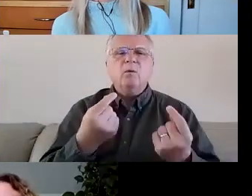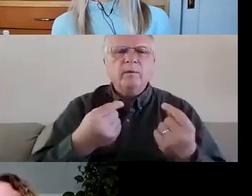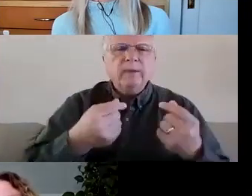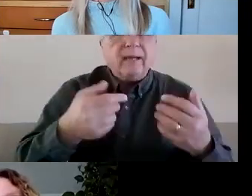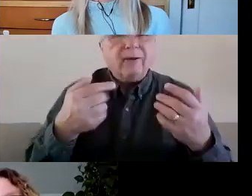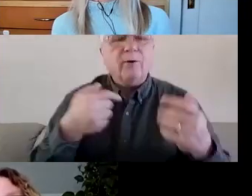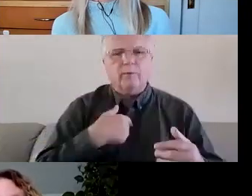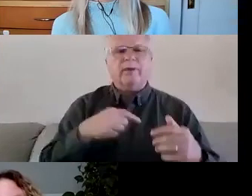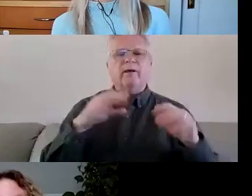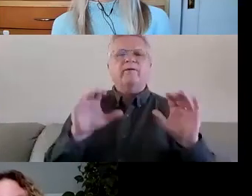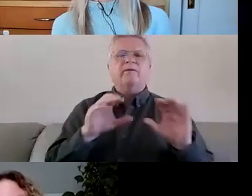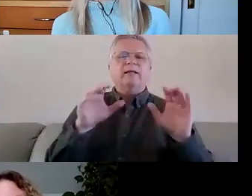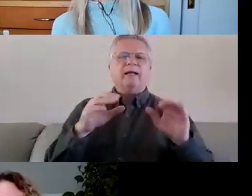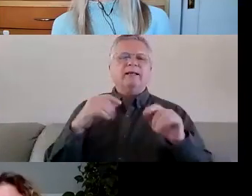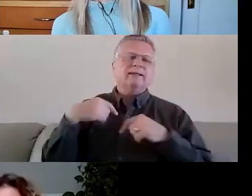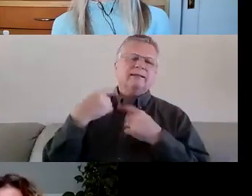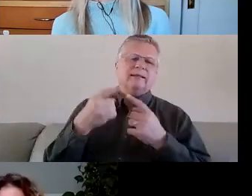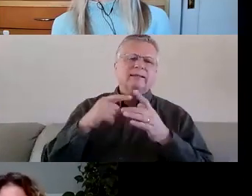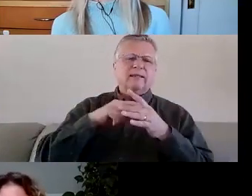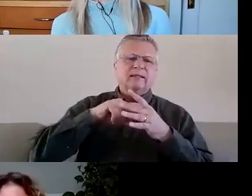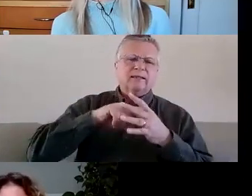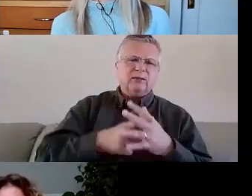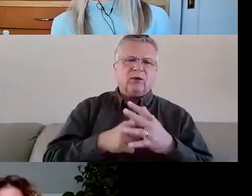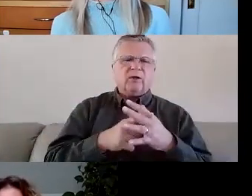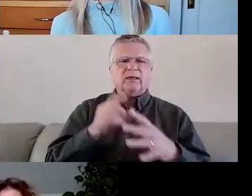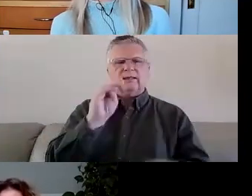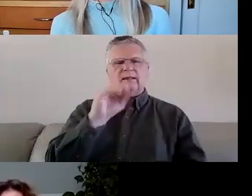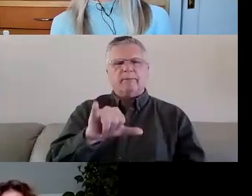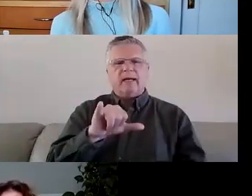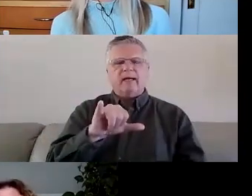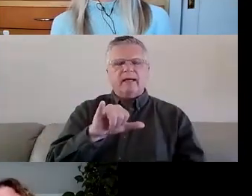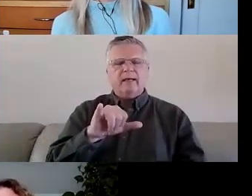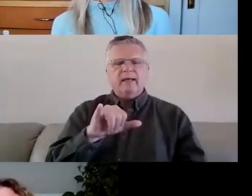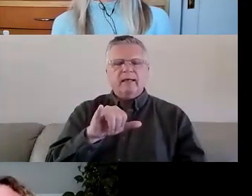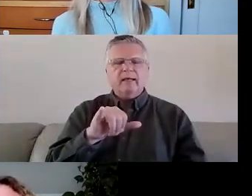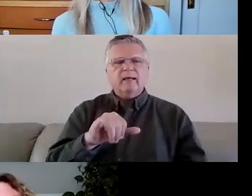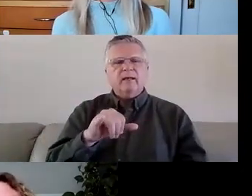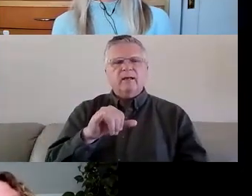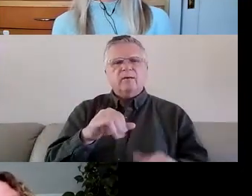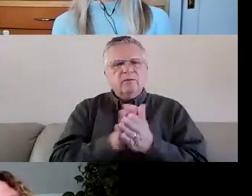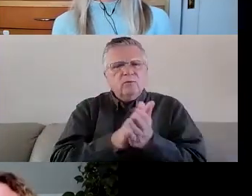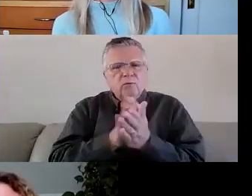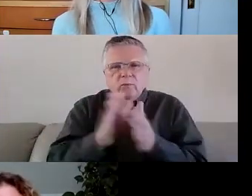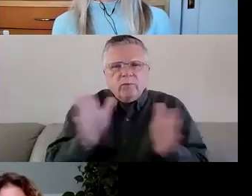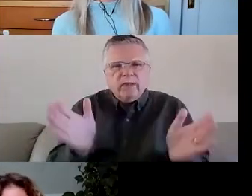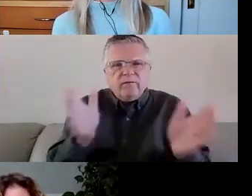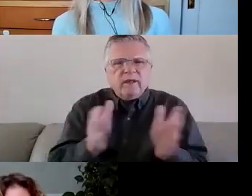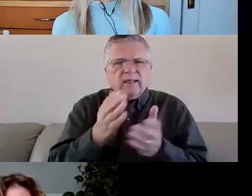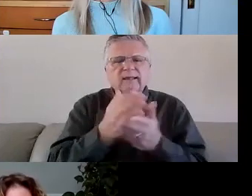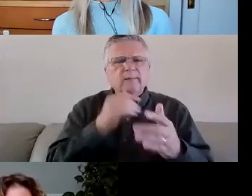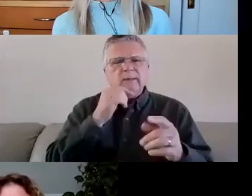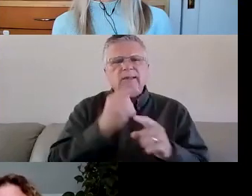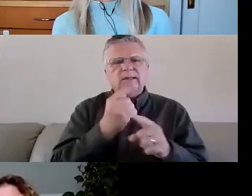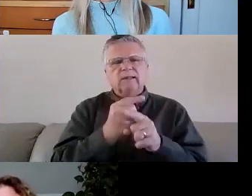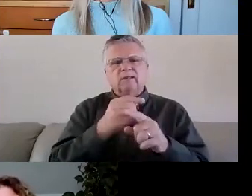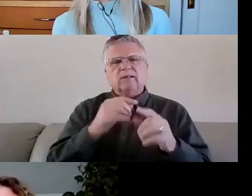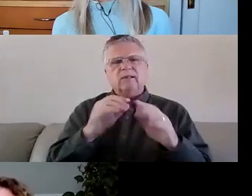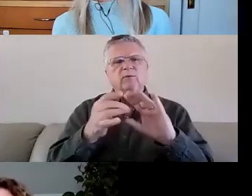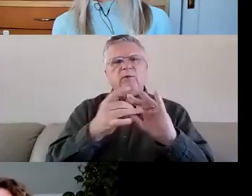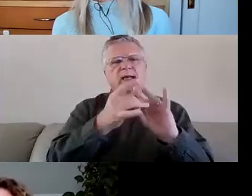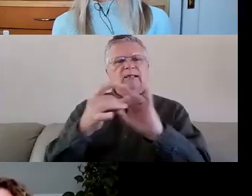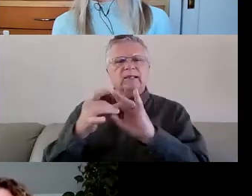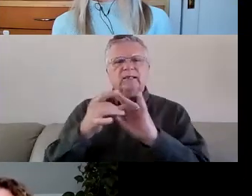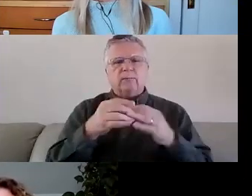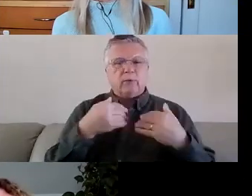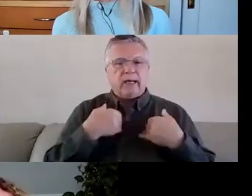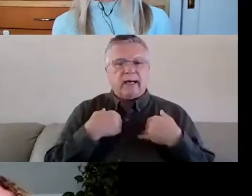What I've done since I came into this role in May is to reinvigorate some of those sister cities relationships that the city has, as